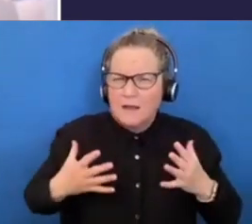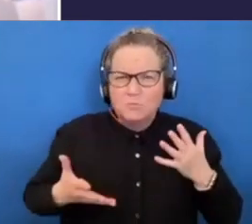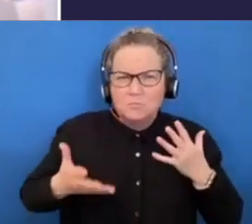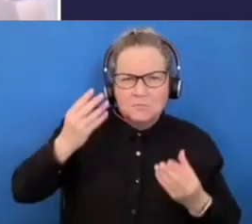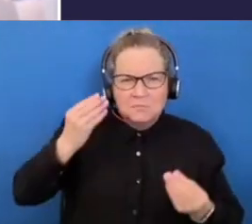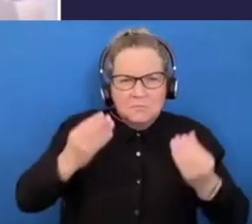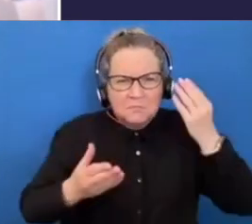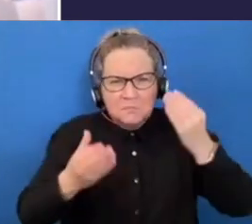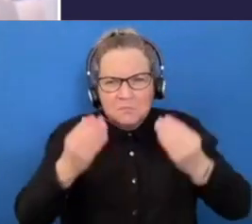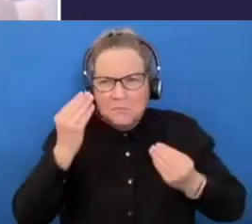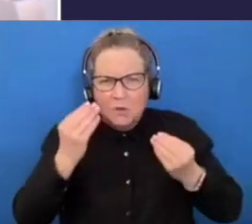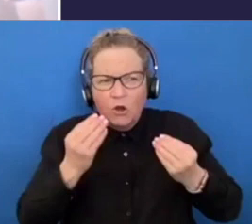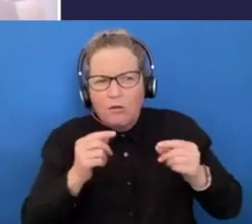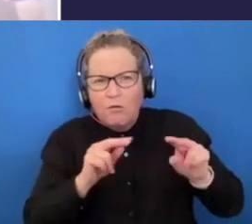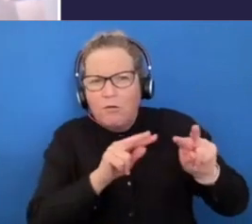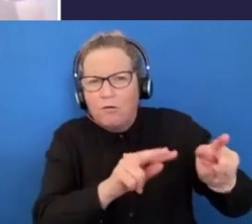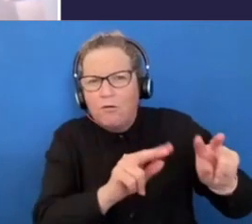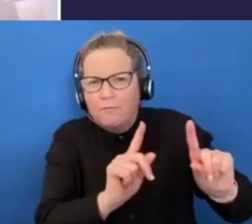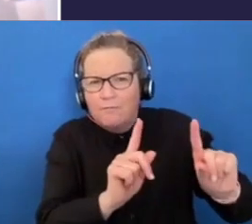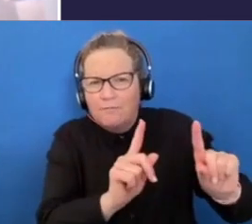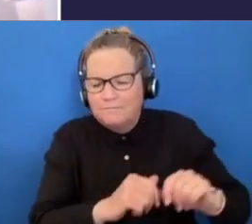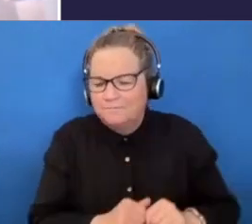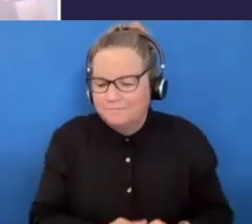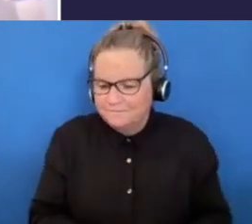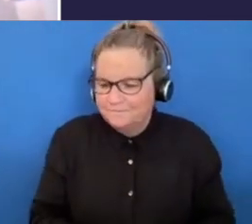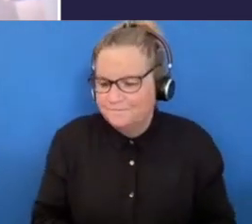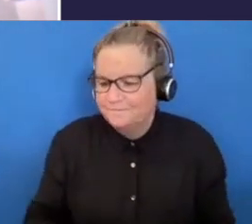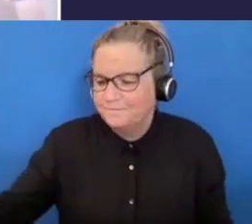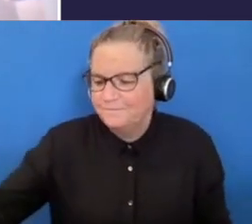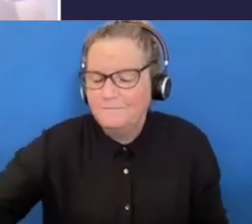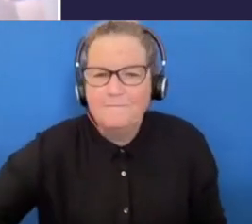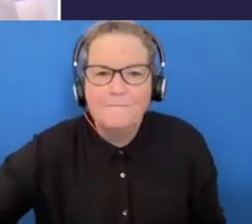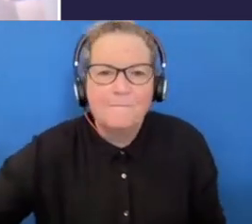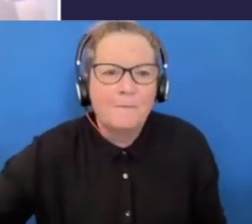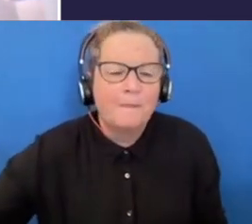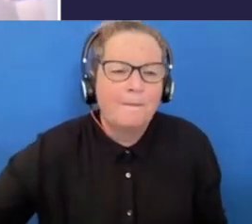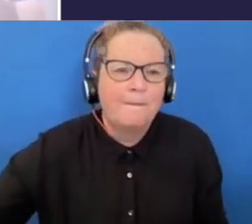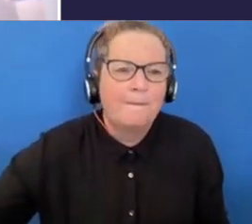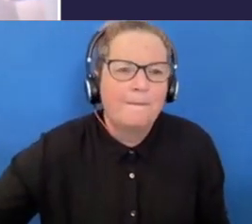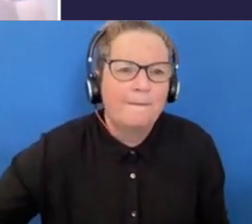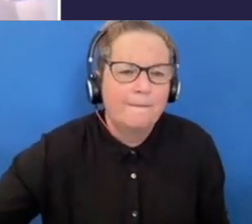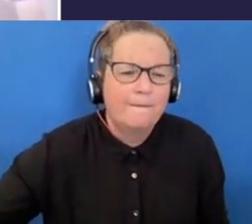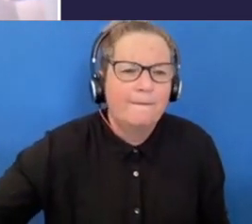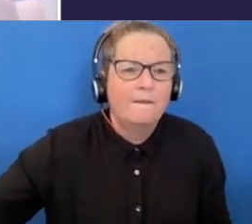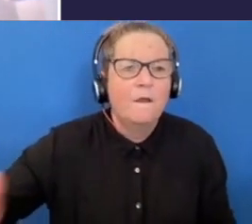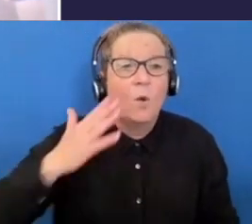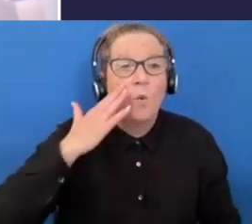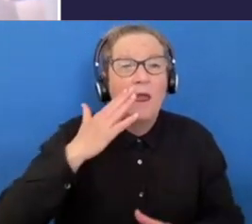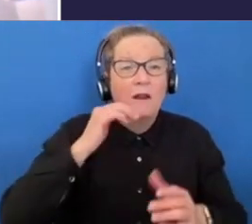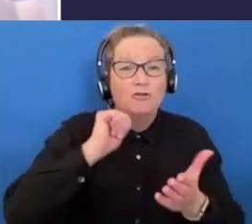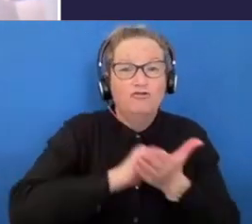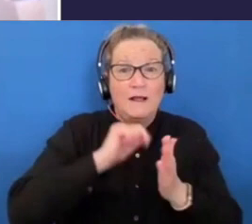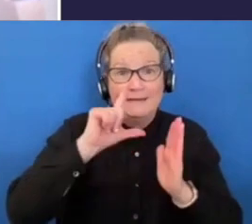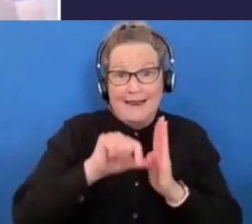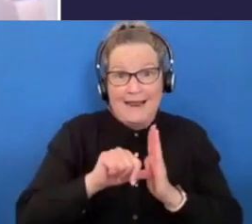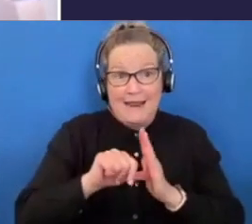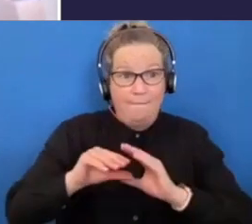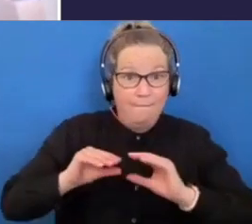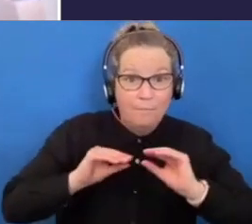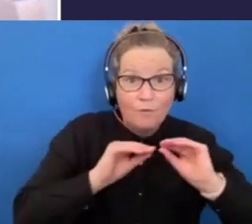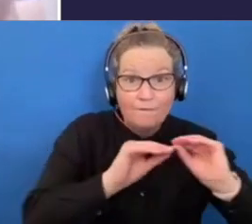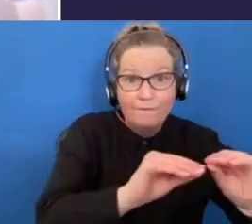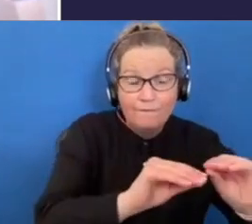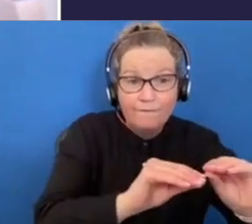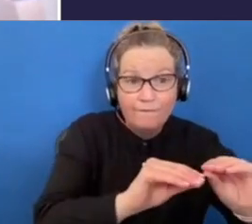So in the end, when it came time for Jessica to move in, we decided it would be great if she could